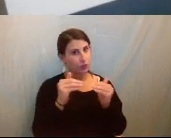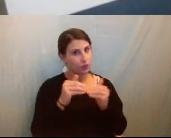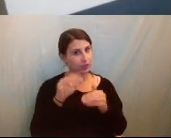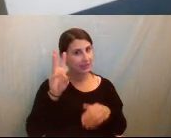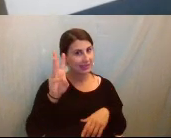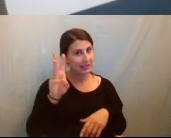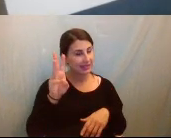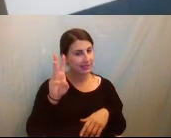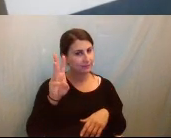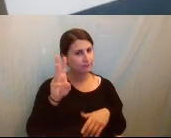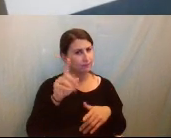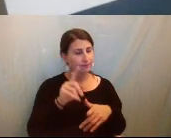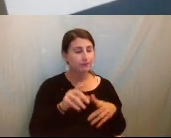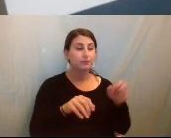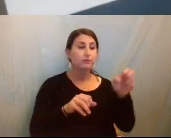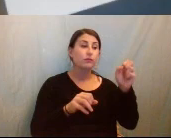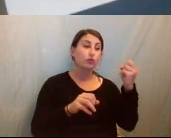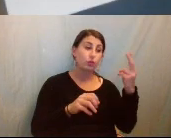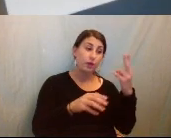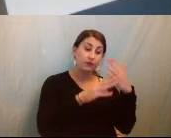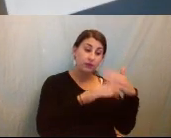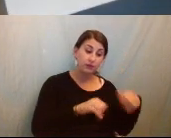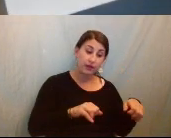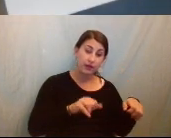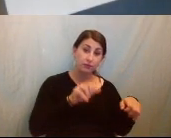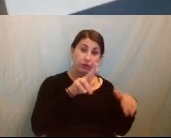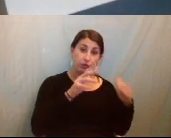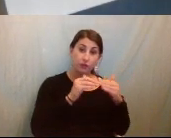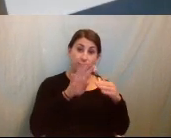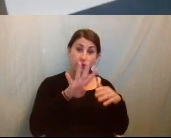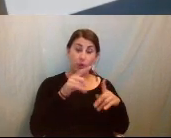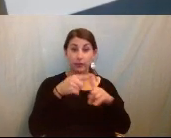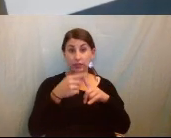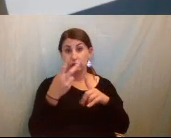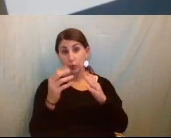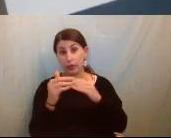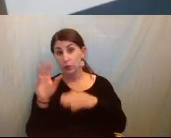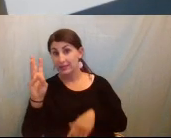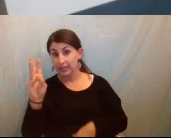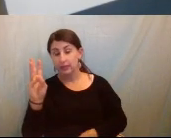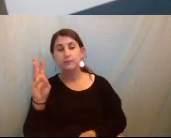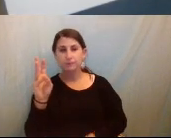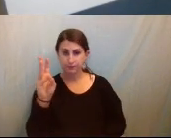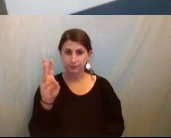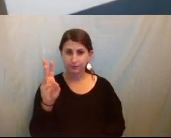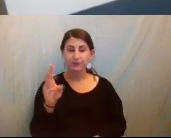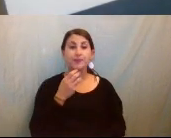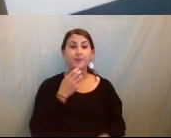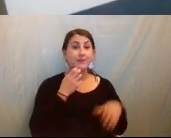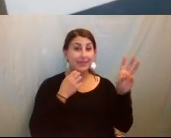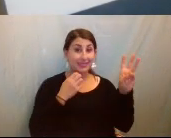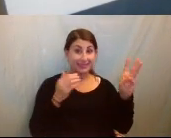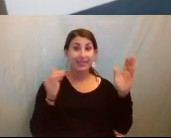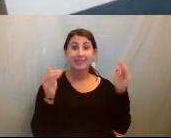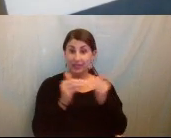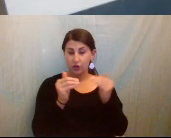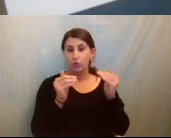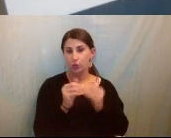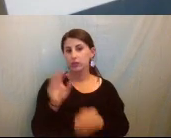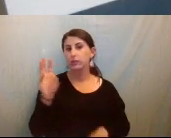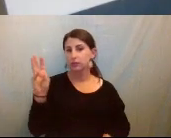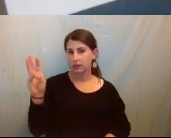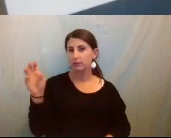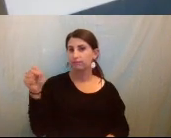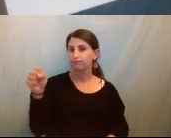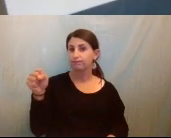6. 12 divided by 3 is 4. Plus 2 should equal 6. 4 plus 2 is 6. That